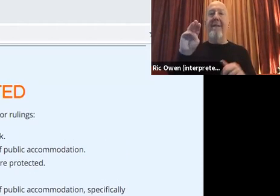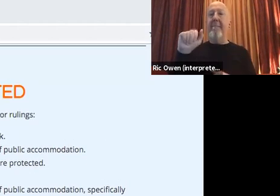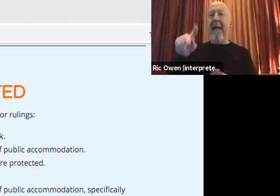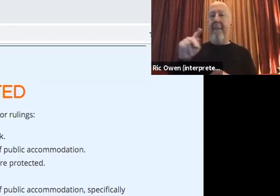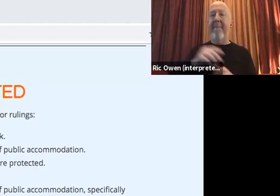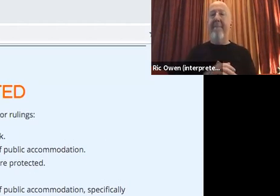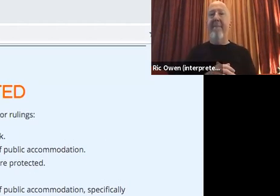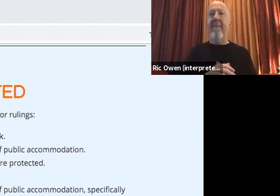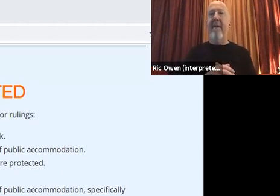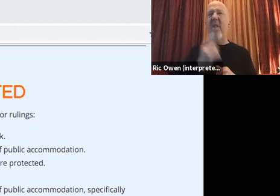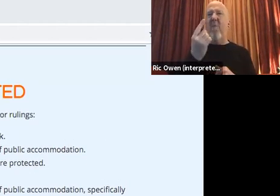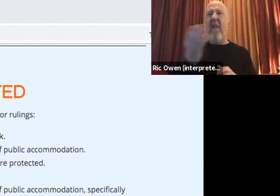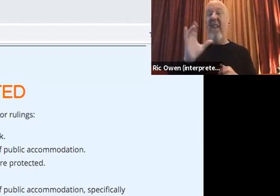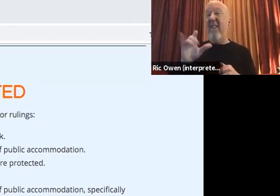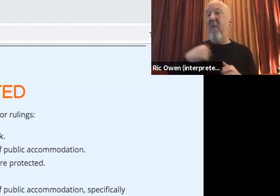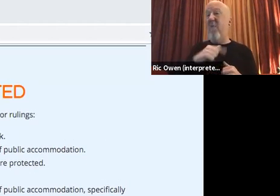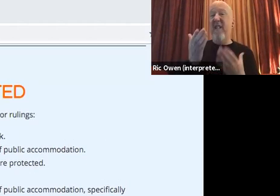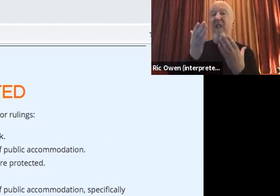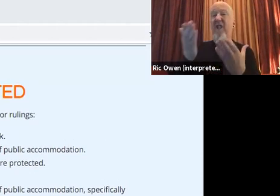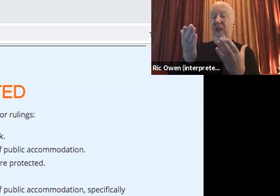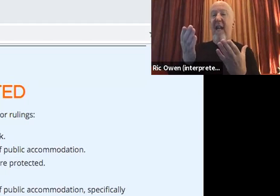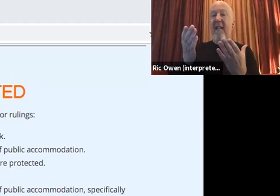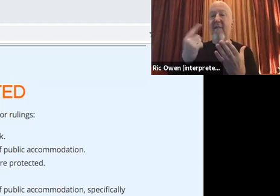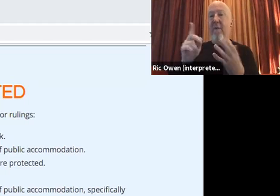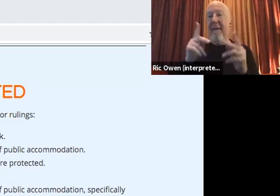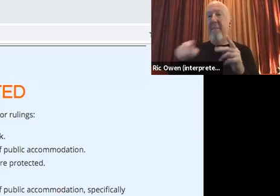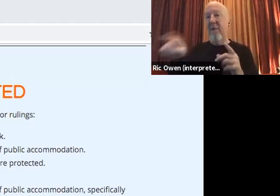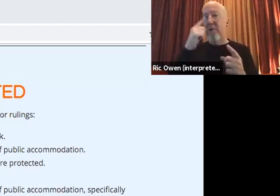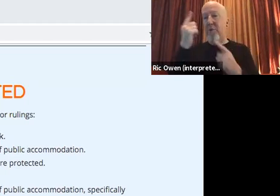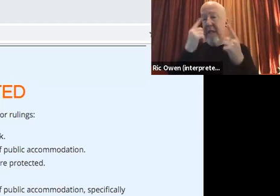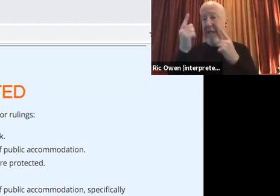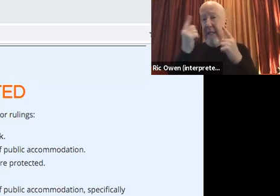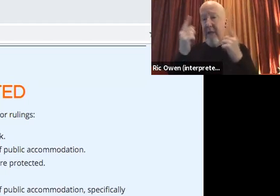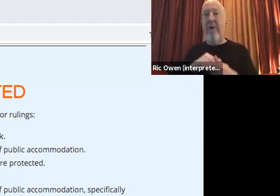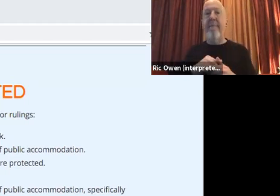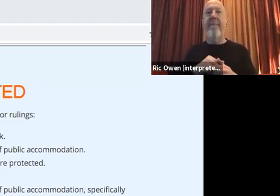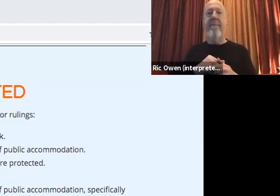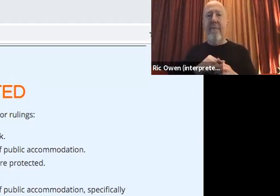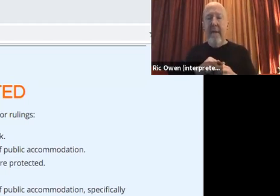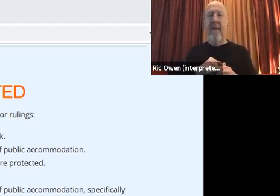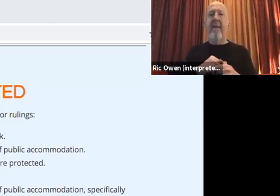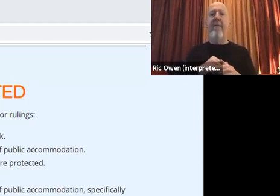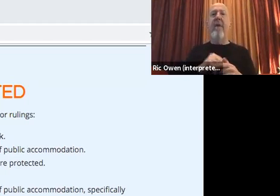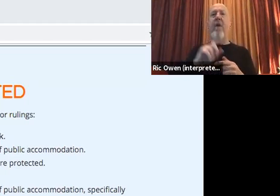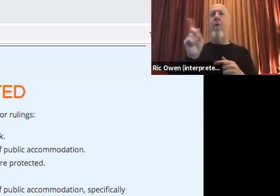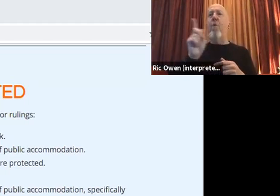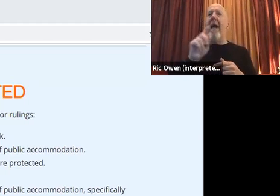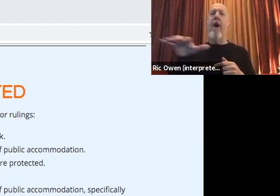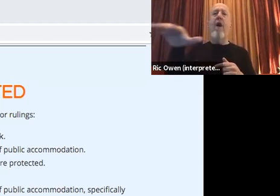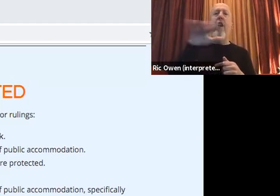One of the things that we suggest considering as a strategy is where there are existing